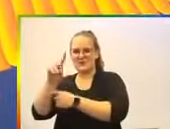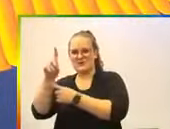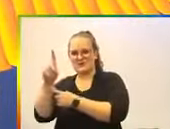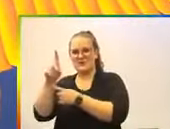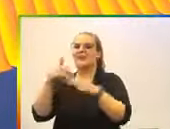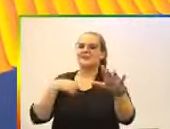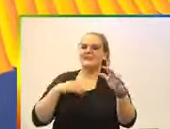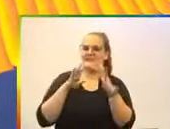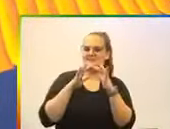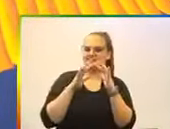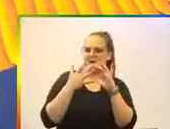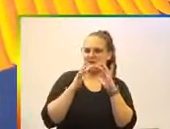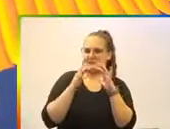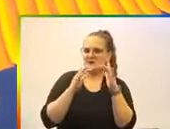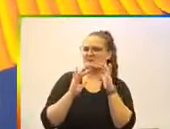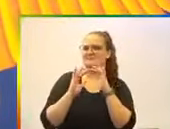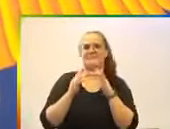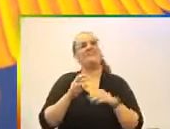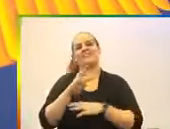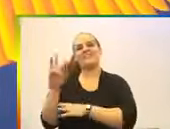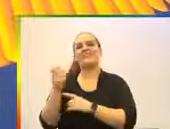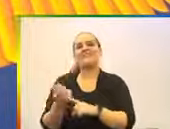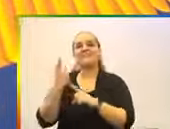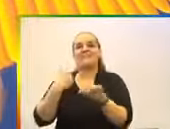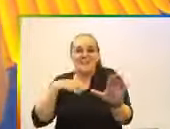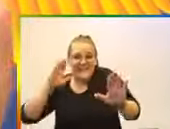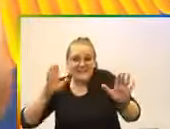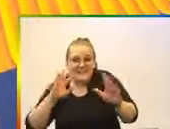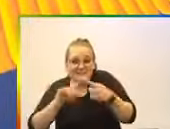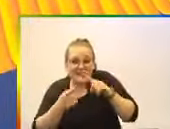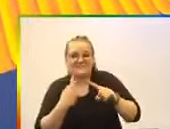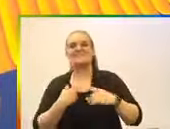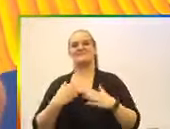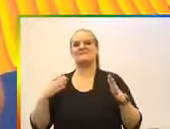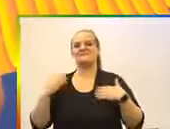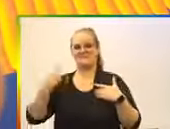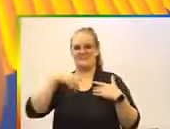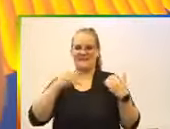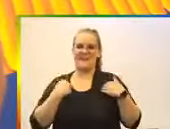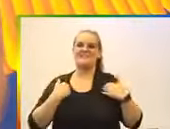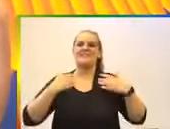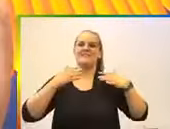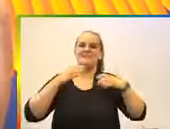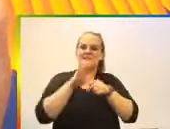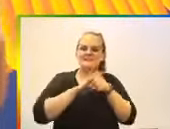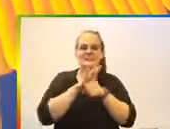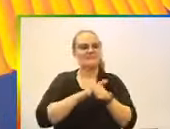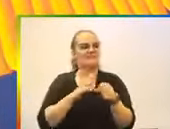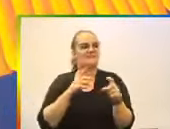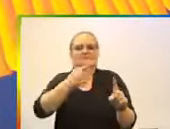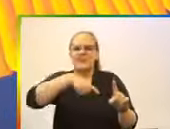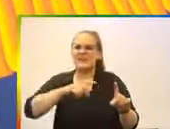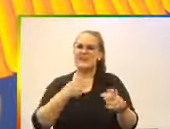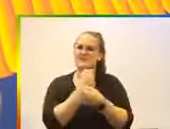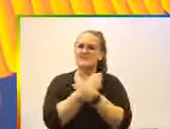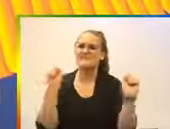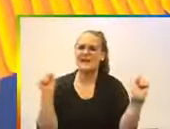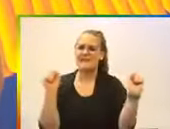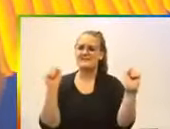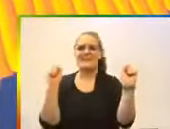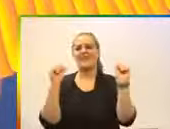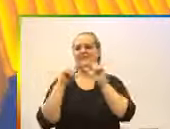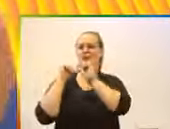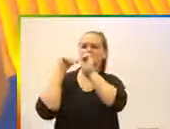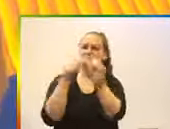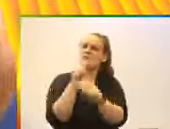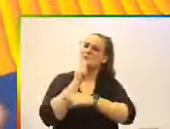And we are just so glad to have space where they are safe, where they are building a resilience and being